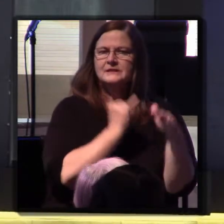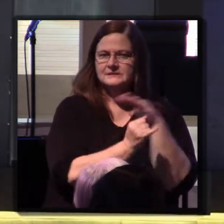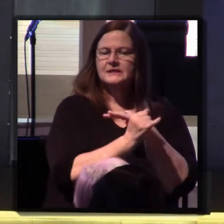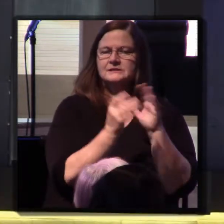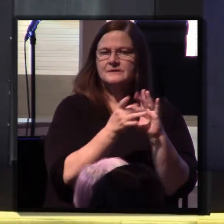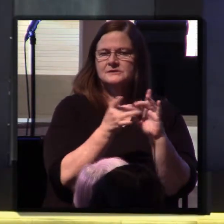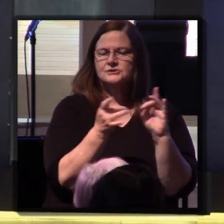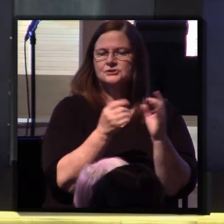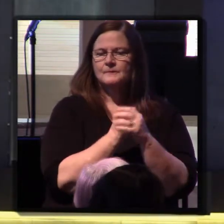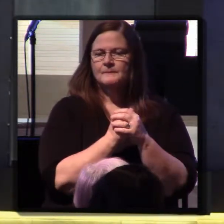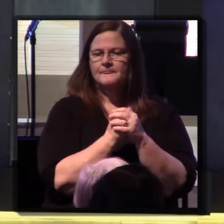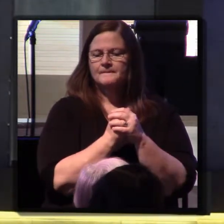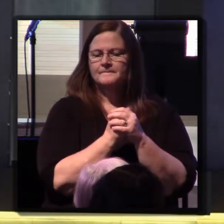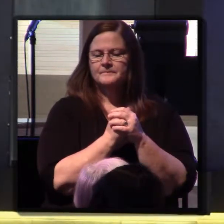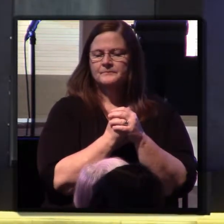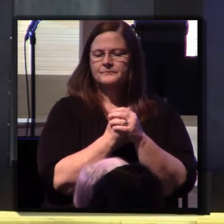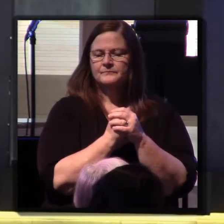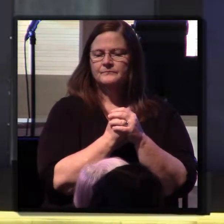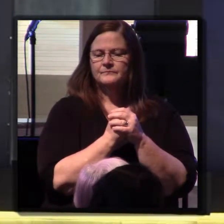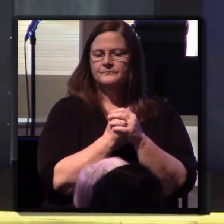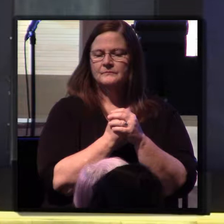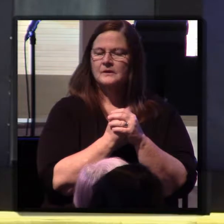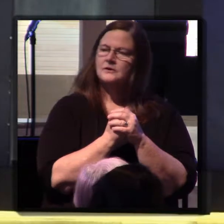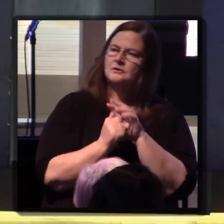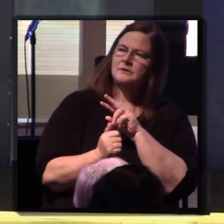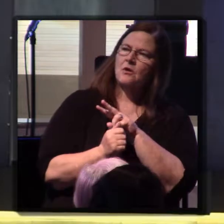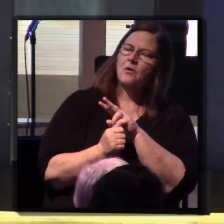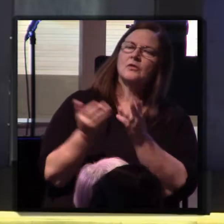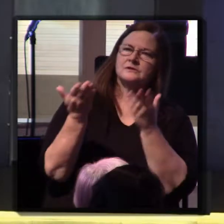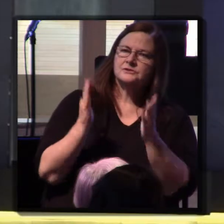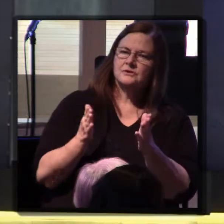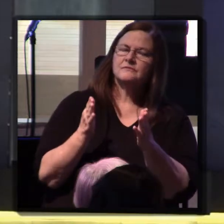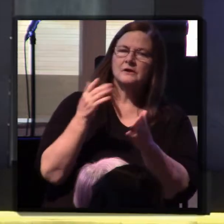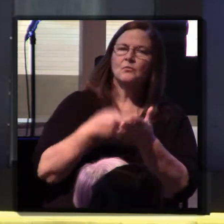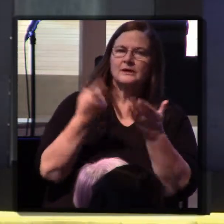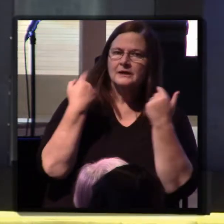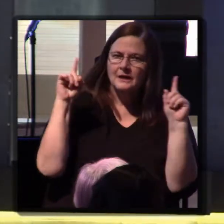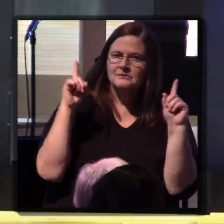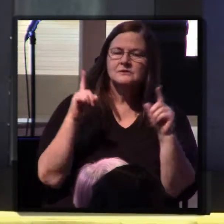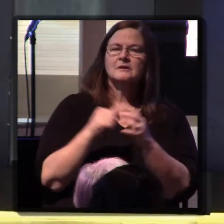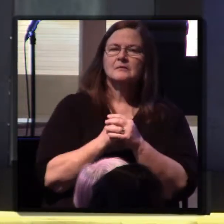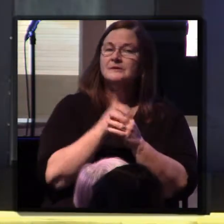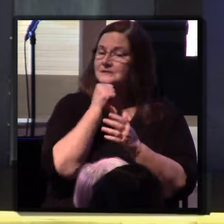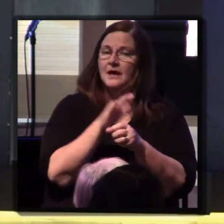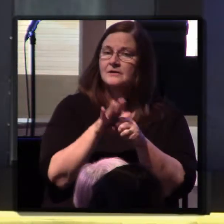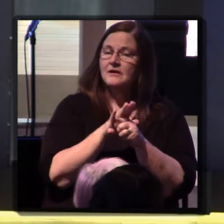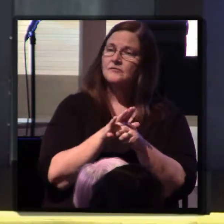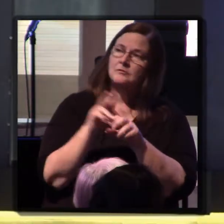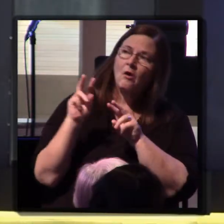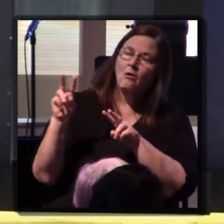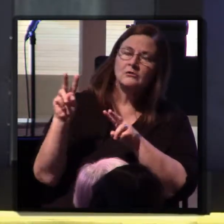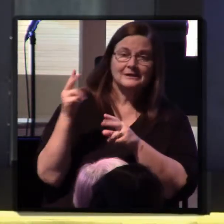through Isaiah's message, that we are to behold the servant and what he